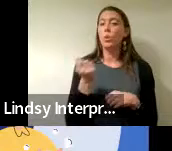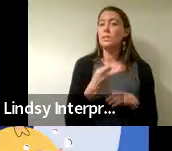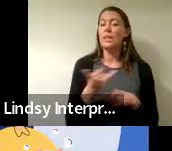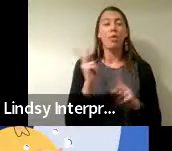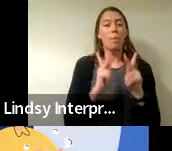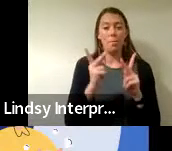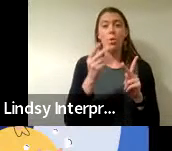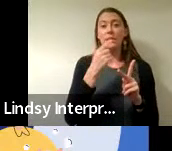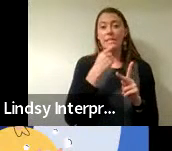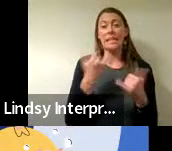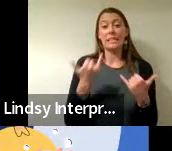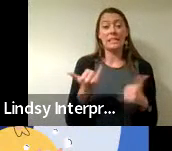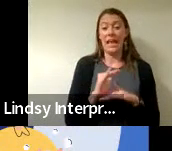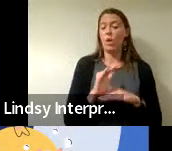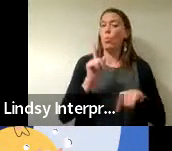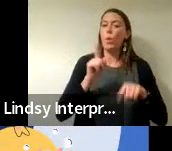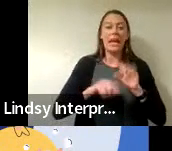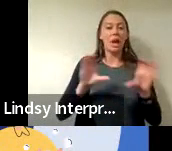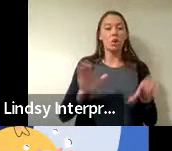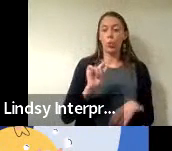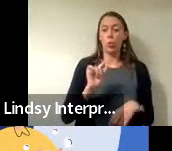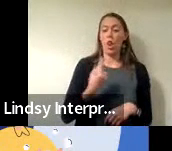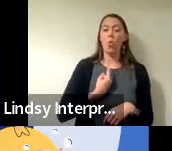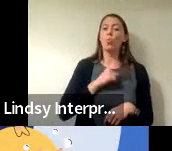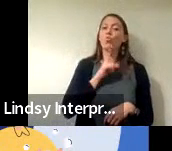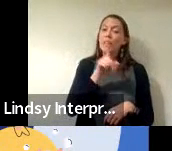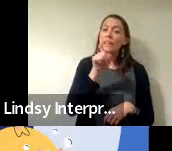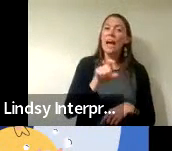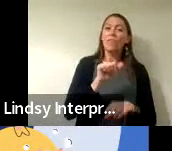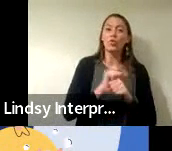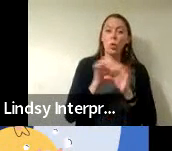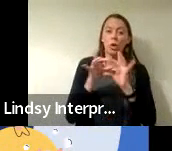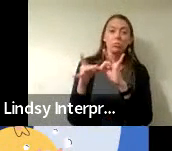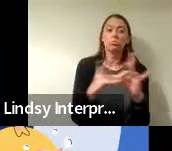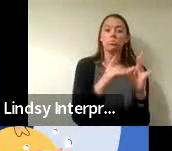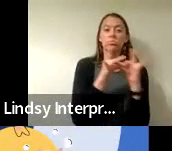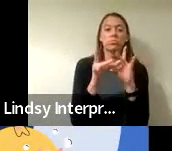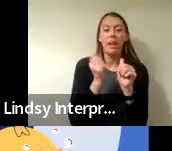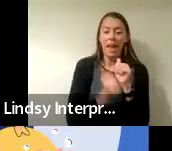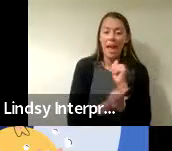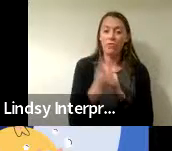alone. We are working, we really want to work in concert with everyone. Next slide.